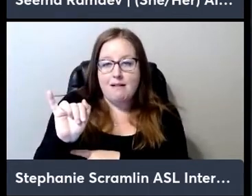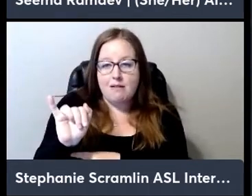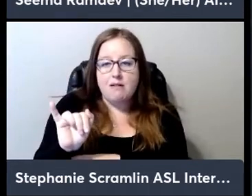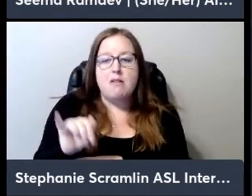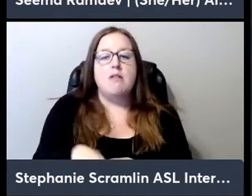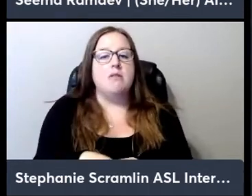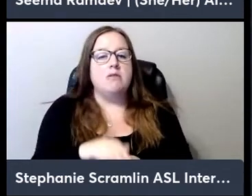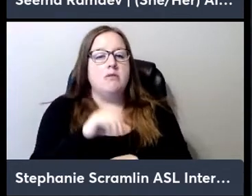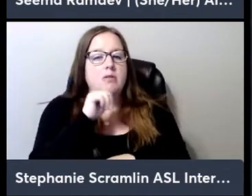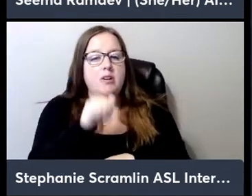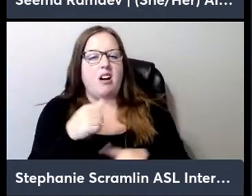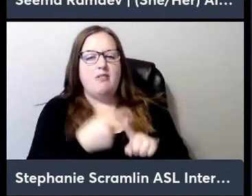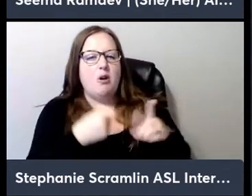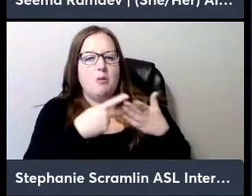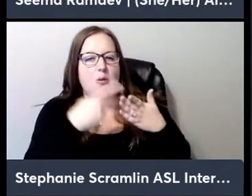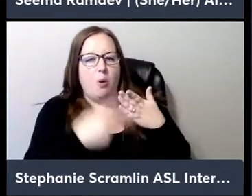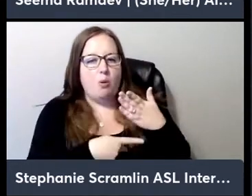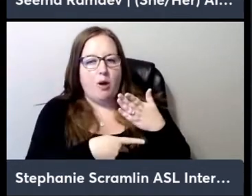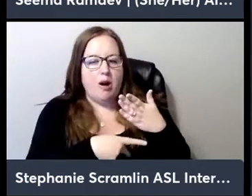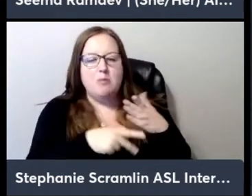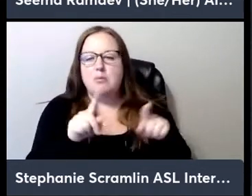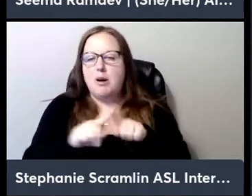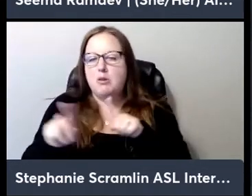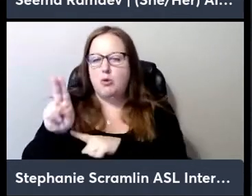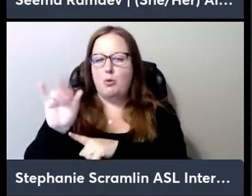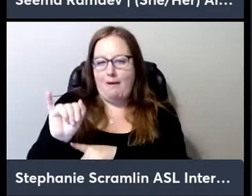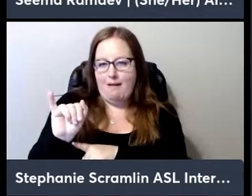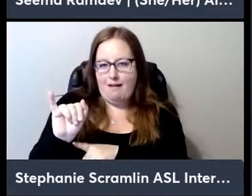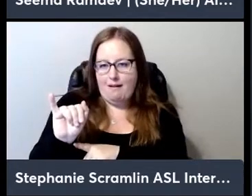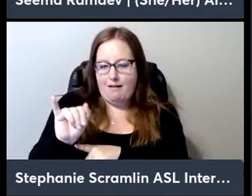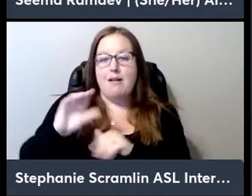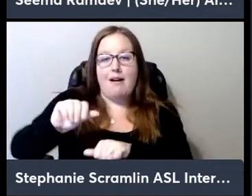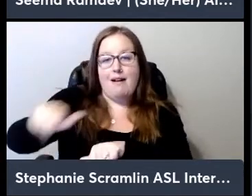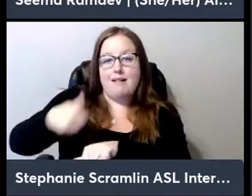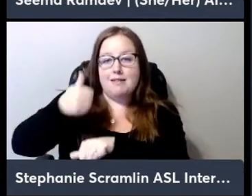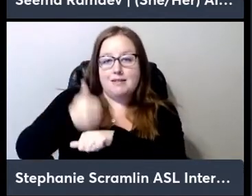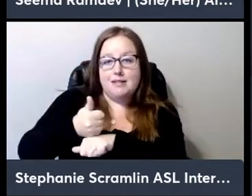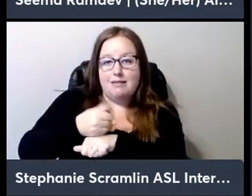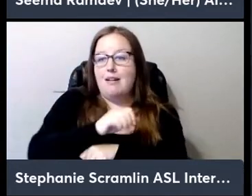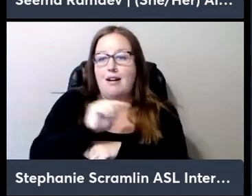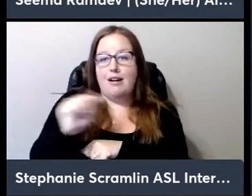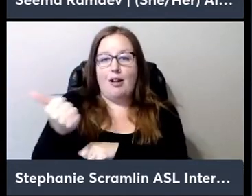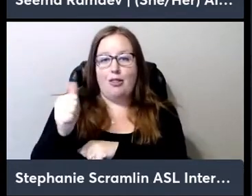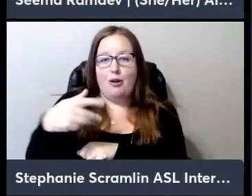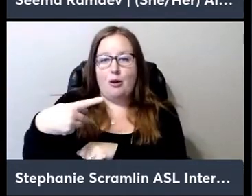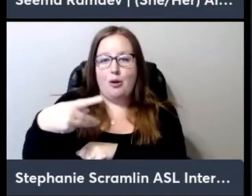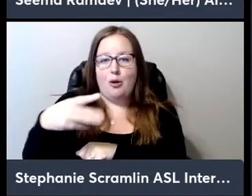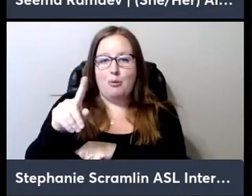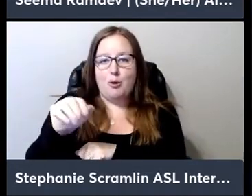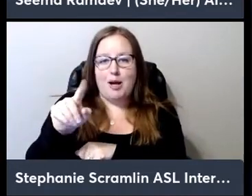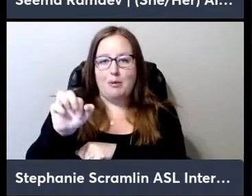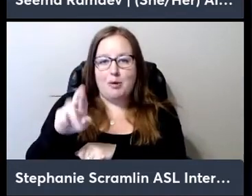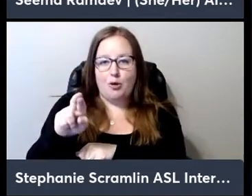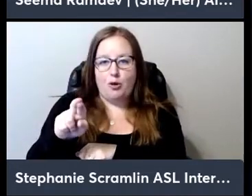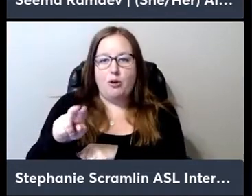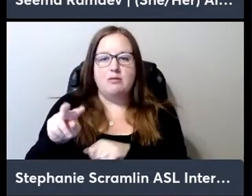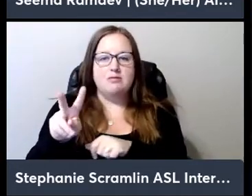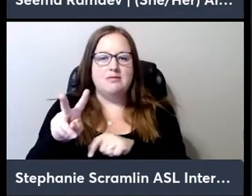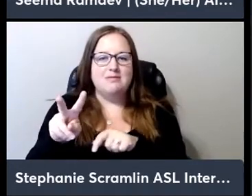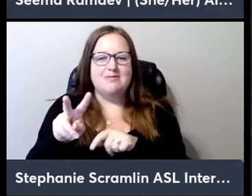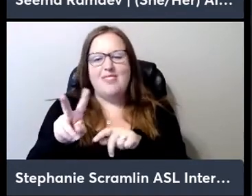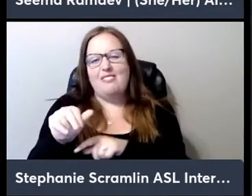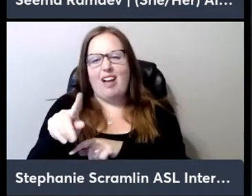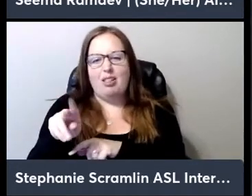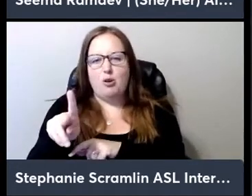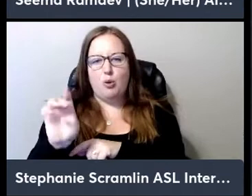doing it programmatically. So I can set an additional parameter value here that I care about